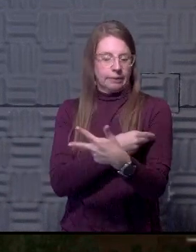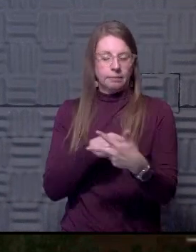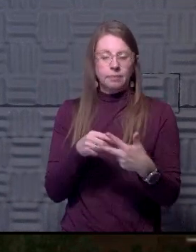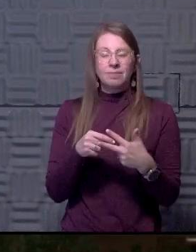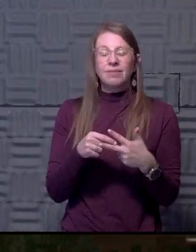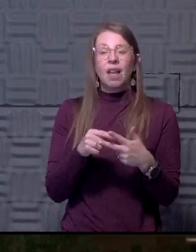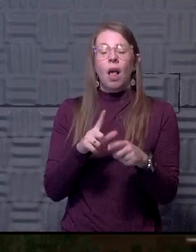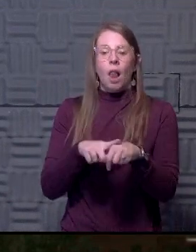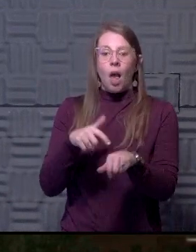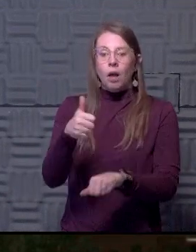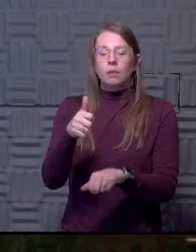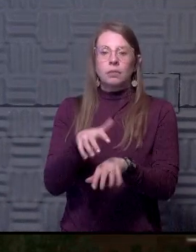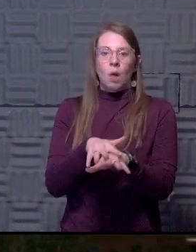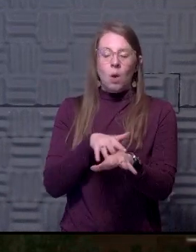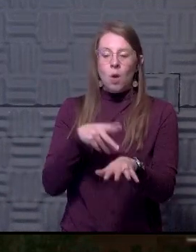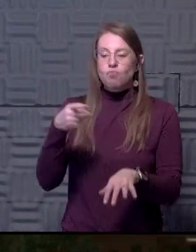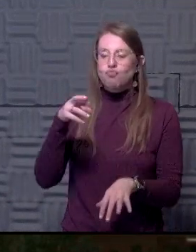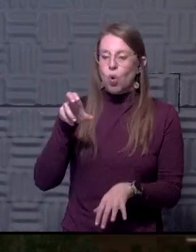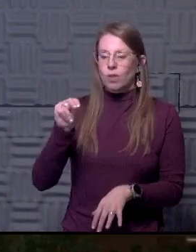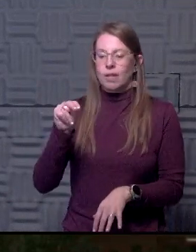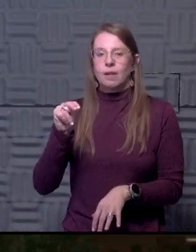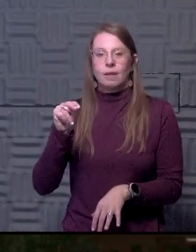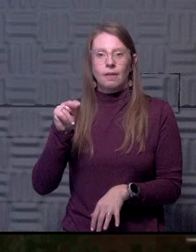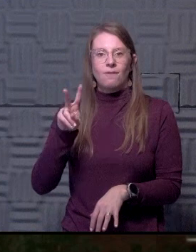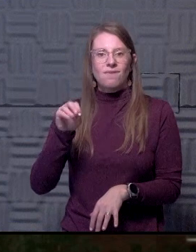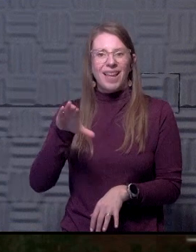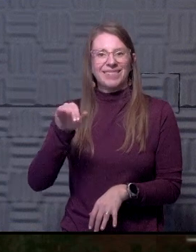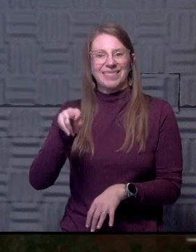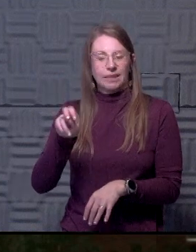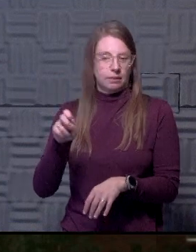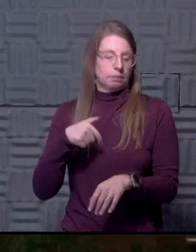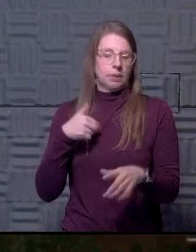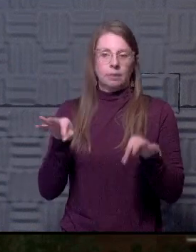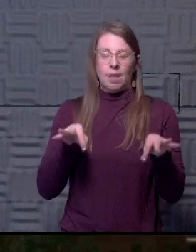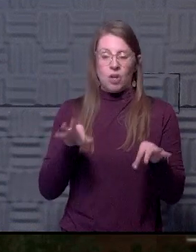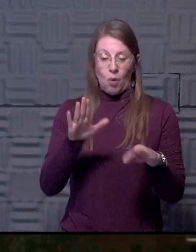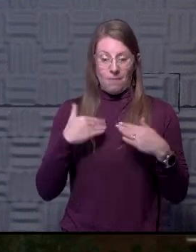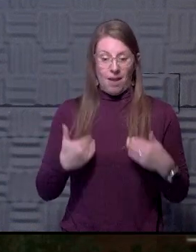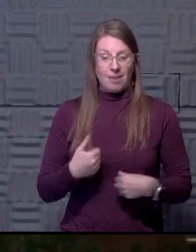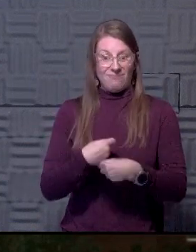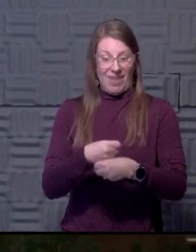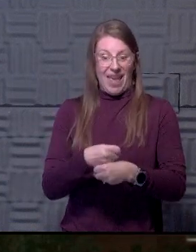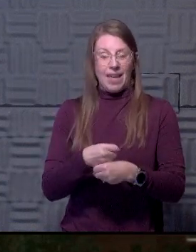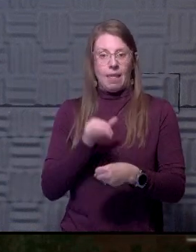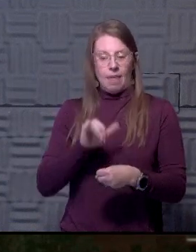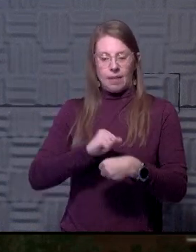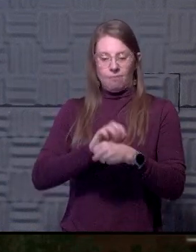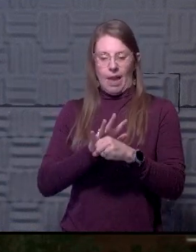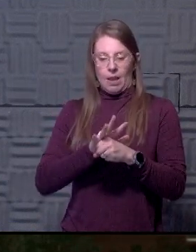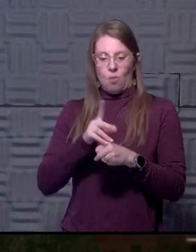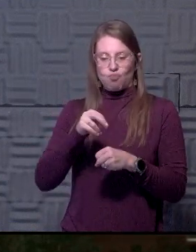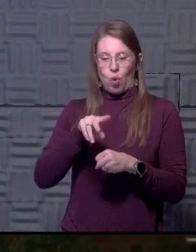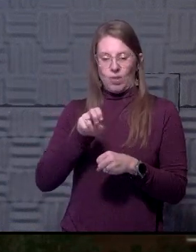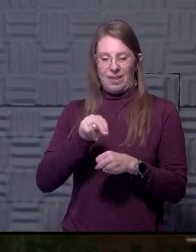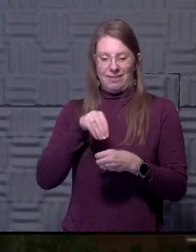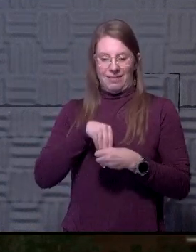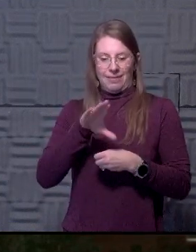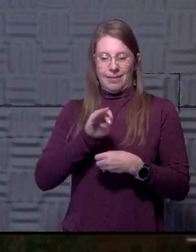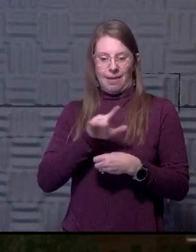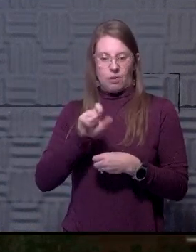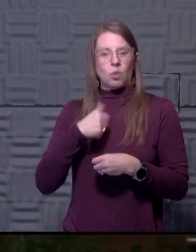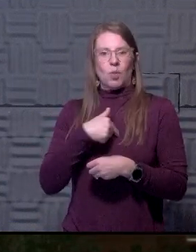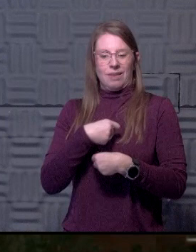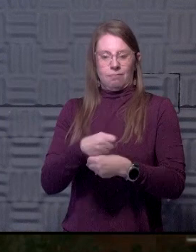take the longest are the protein vaccines because, like I explained, instead of your body creating that spike protein inside of your cells, we need to create